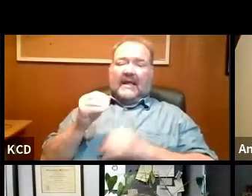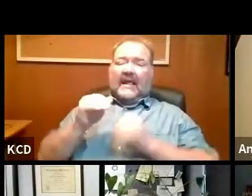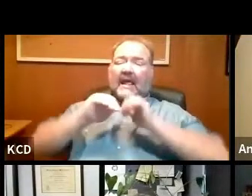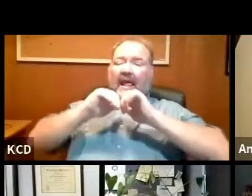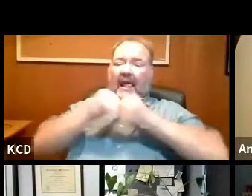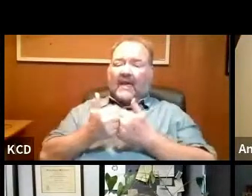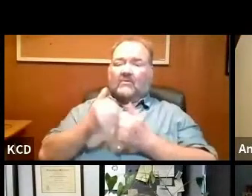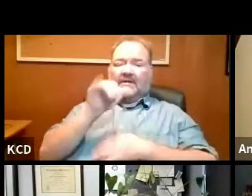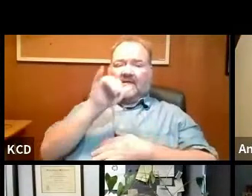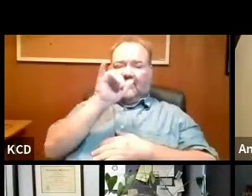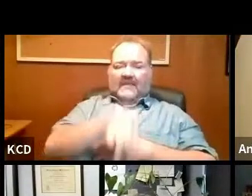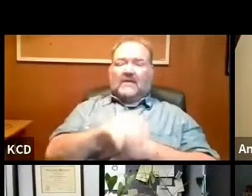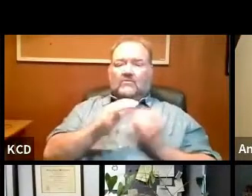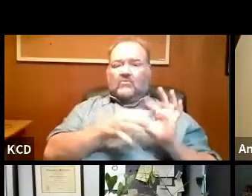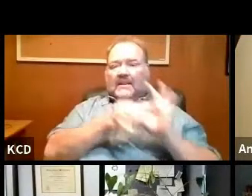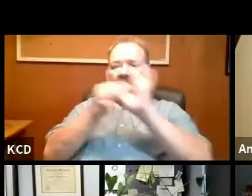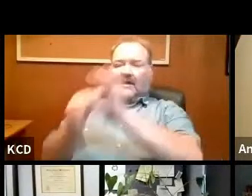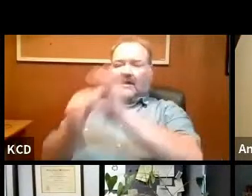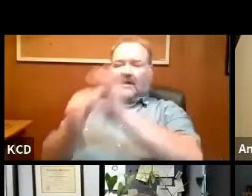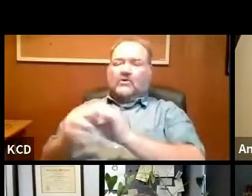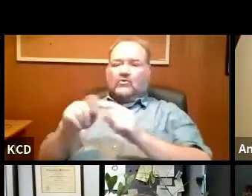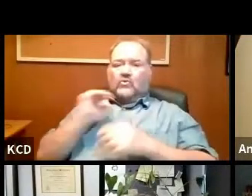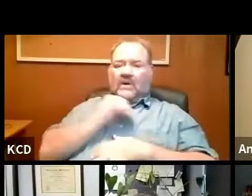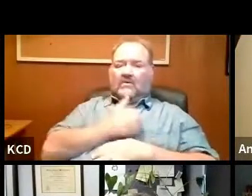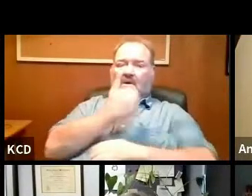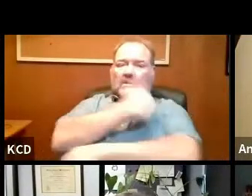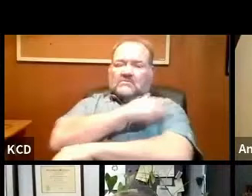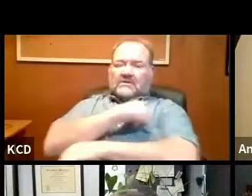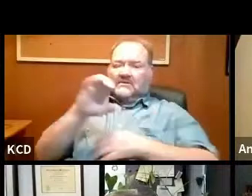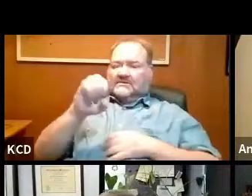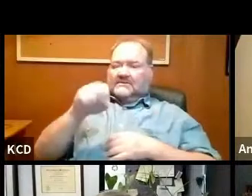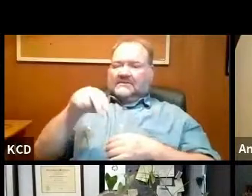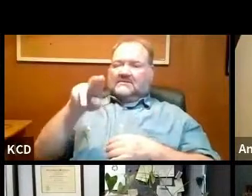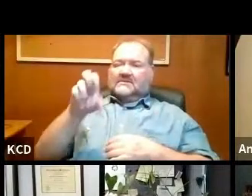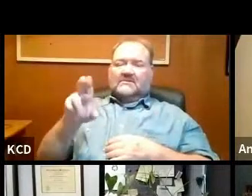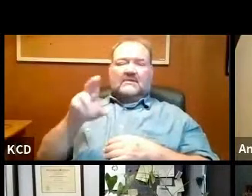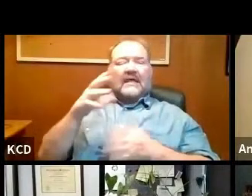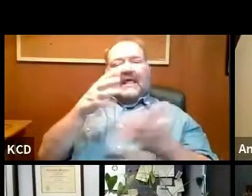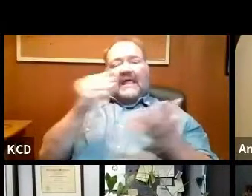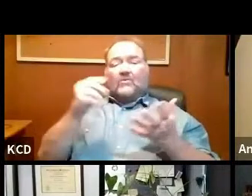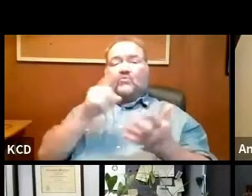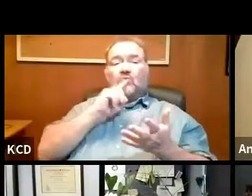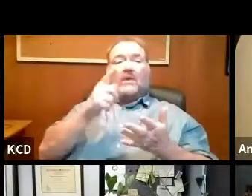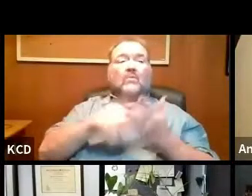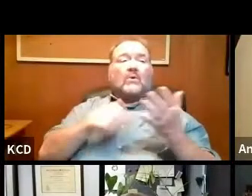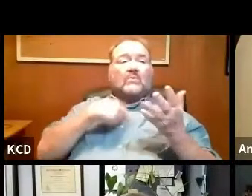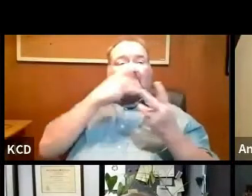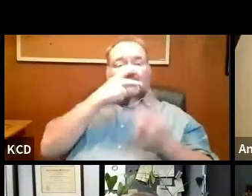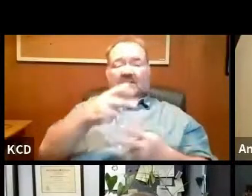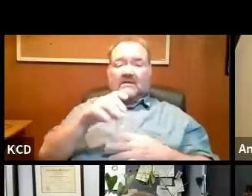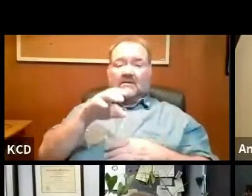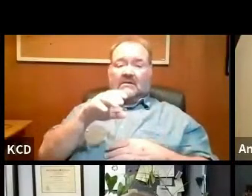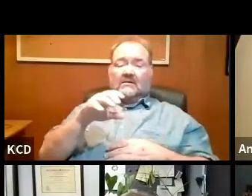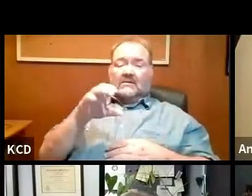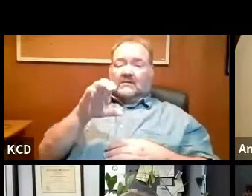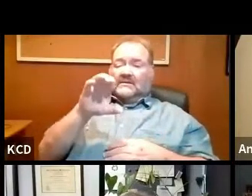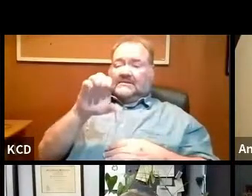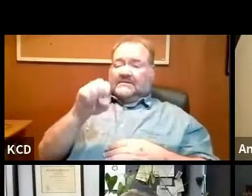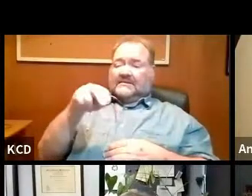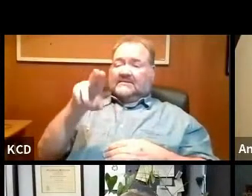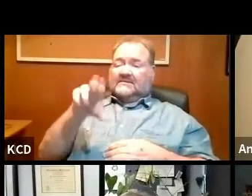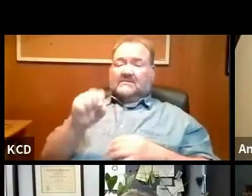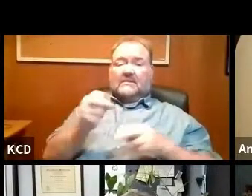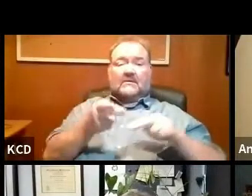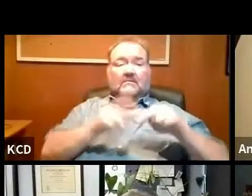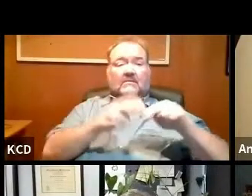how is that relating to our overall hospital census. And essentially what we're seeing is the overall census goes up, the percentage of